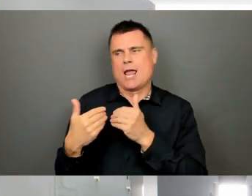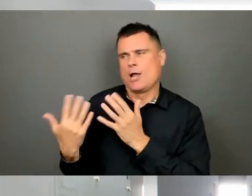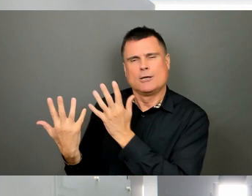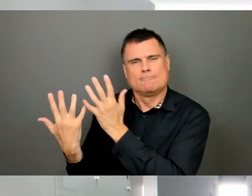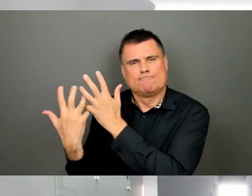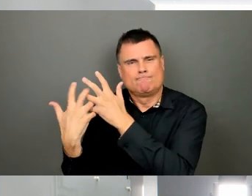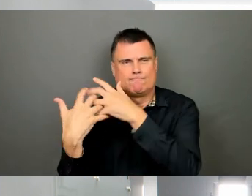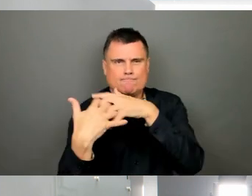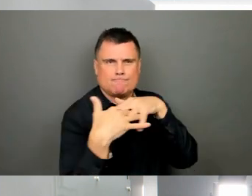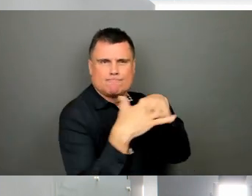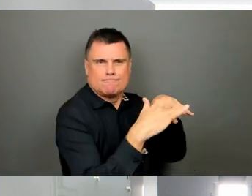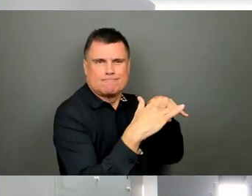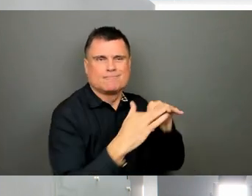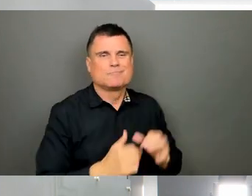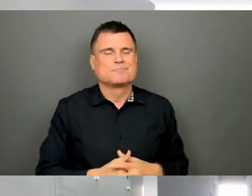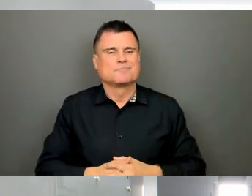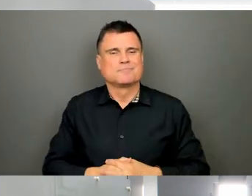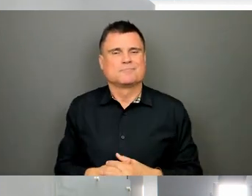together.